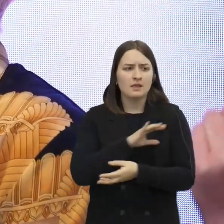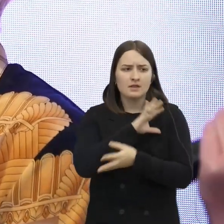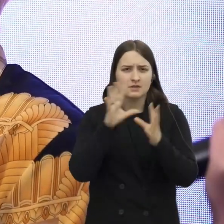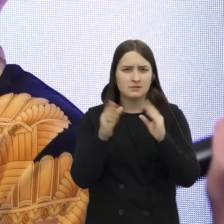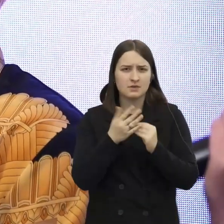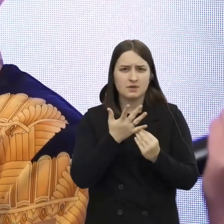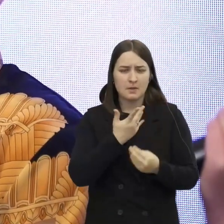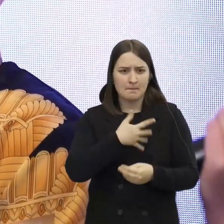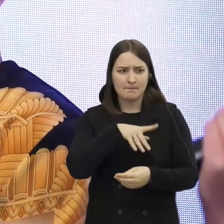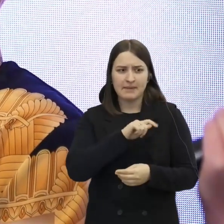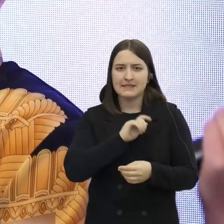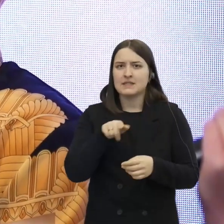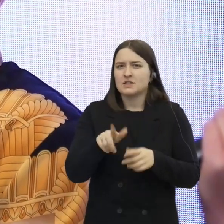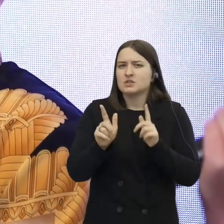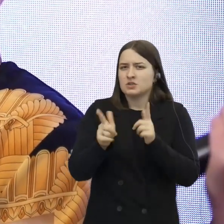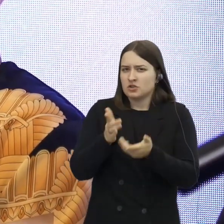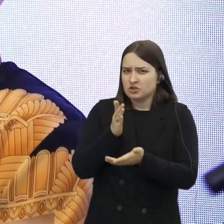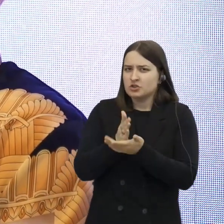are viewing that